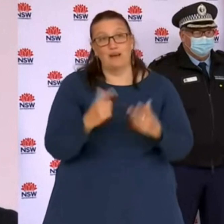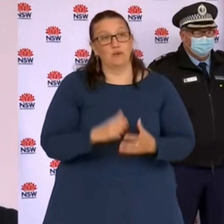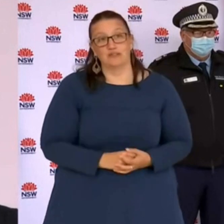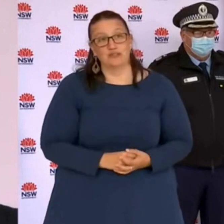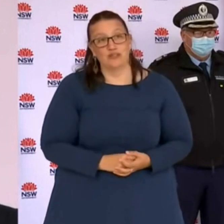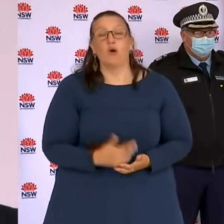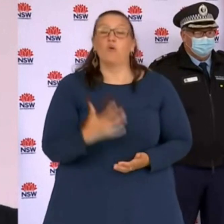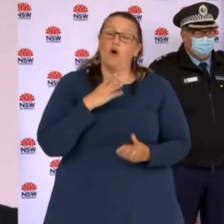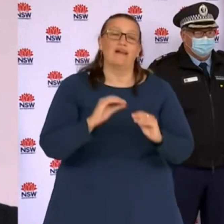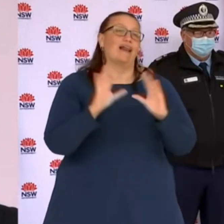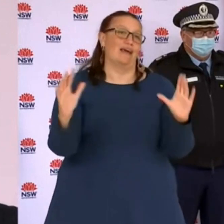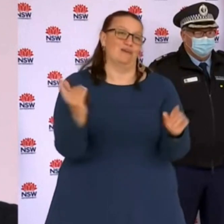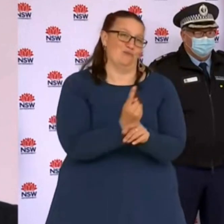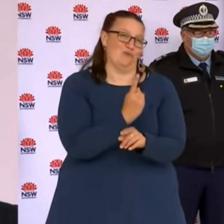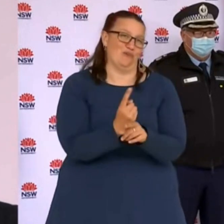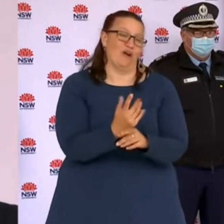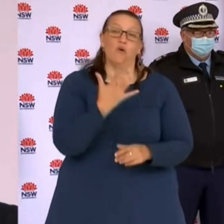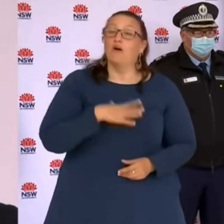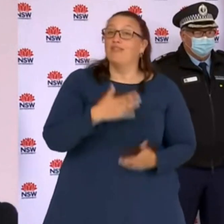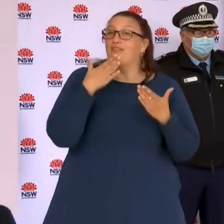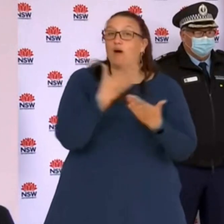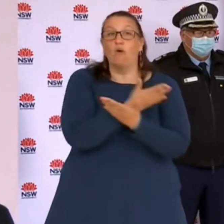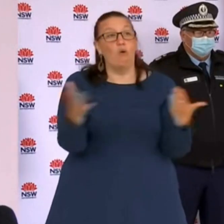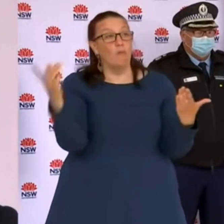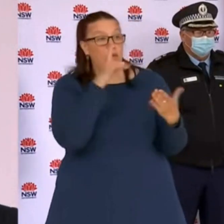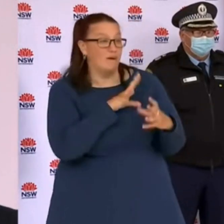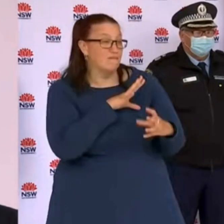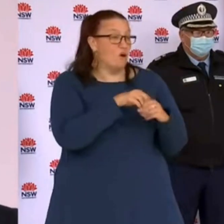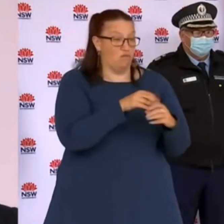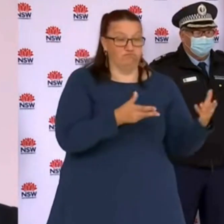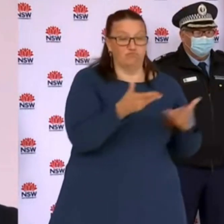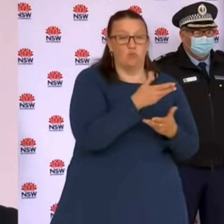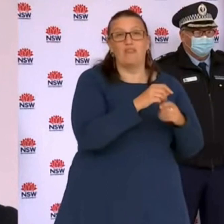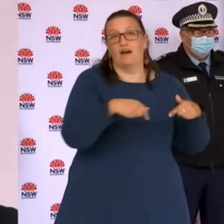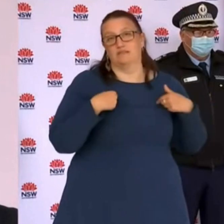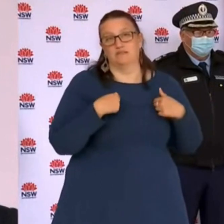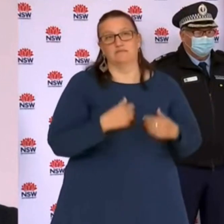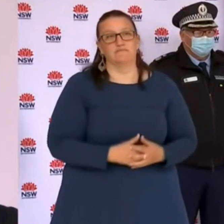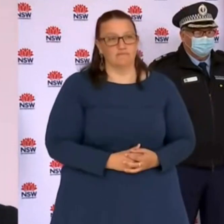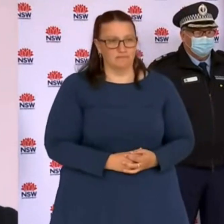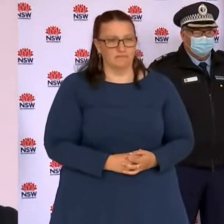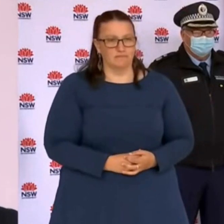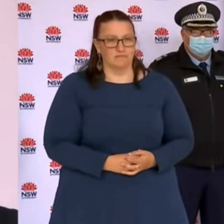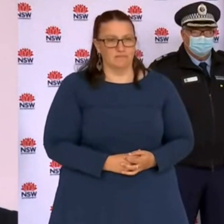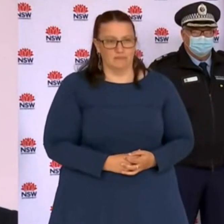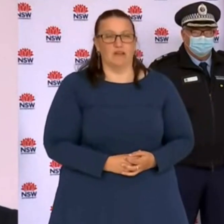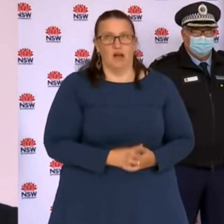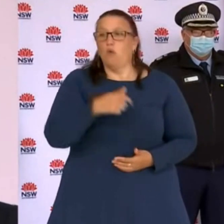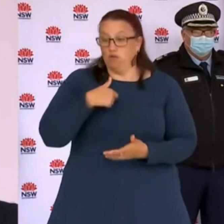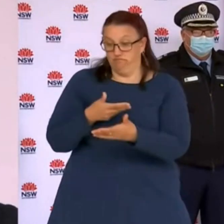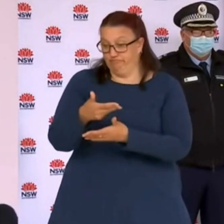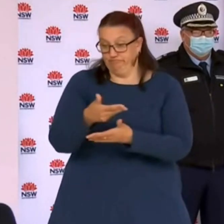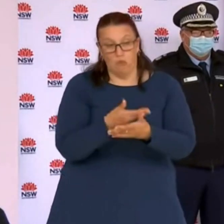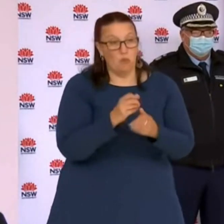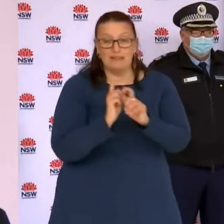really want to thank everybody for their engagement. The health experts have relied on that consultation to know what people are doing on the